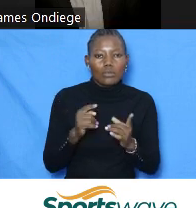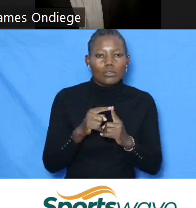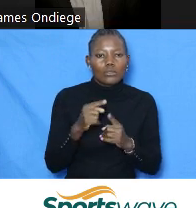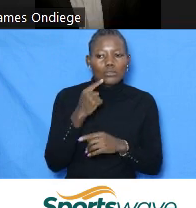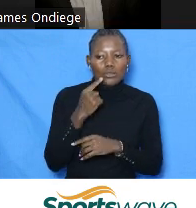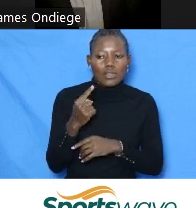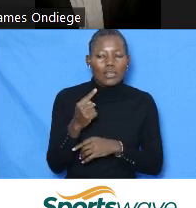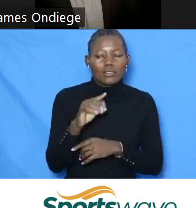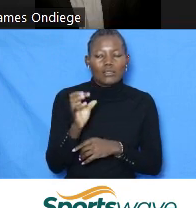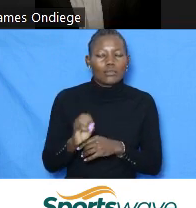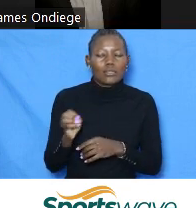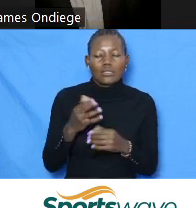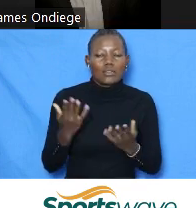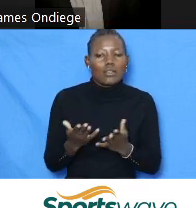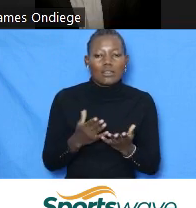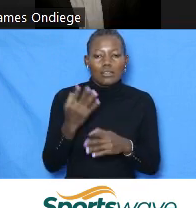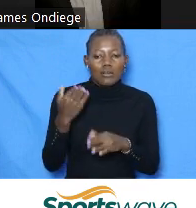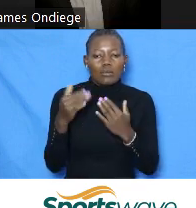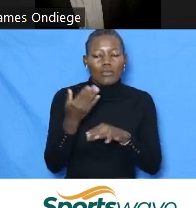where they were performing before the injury.